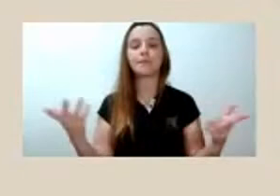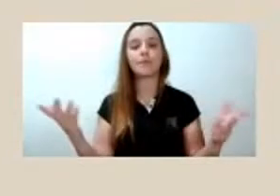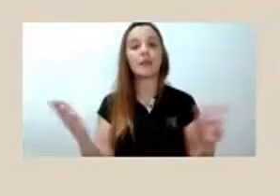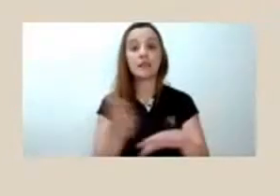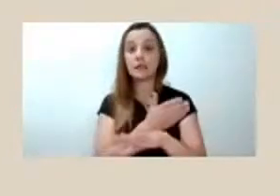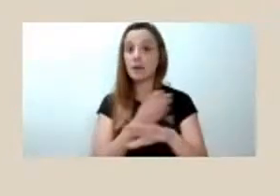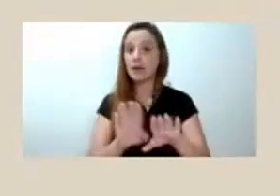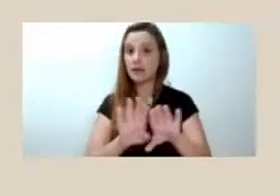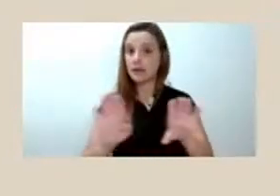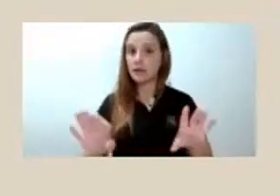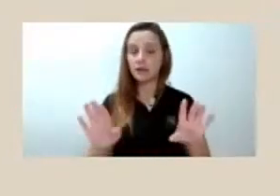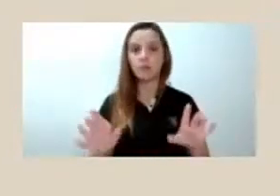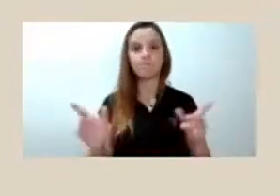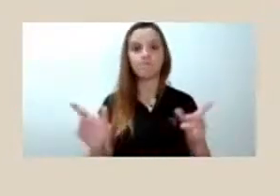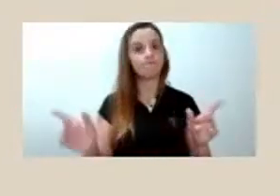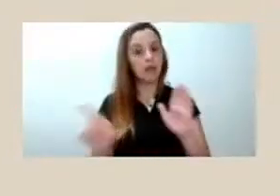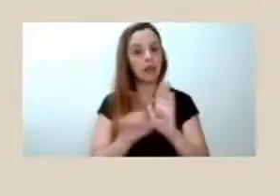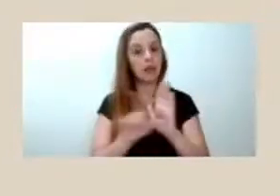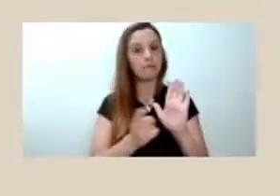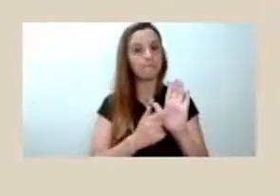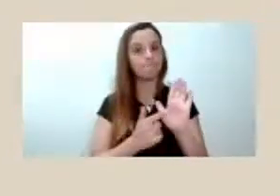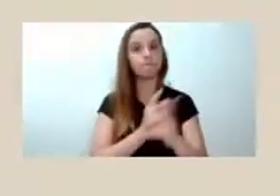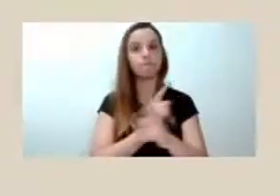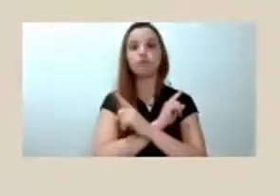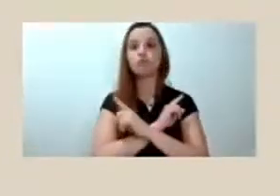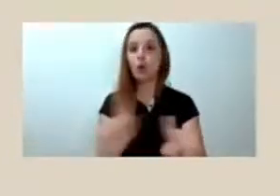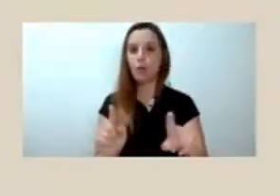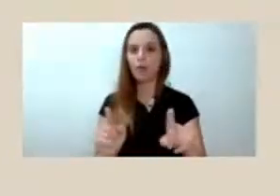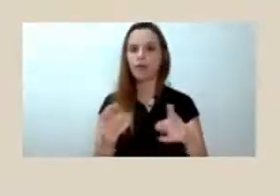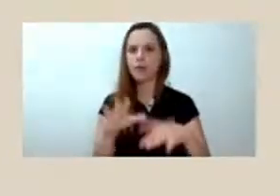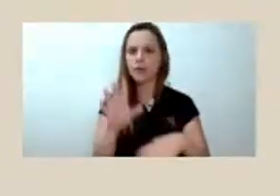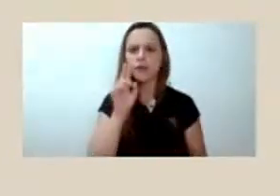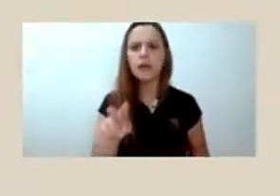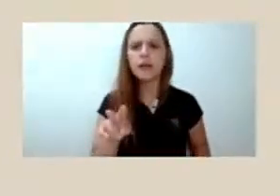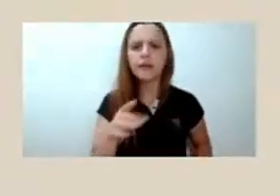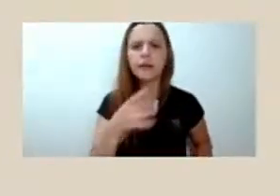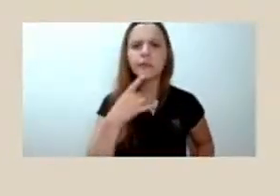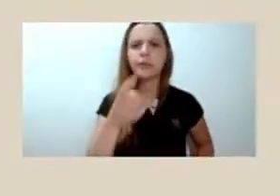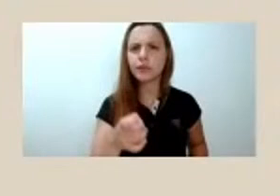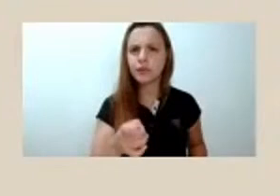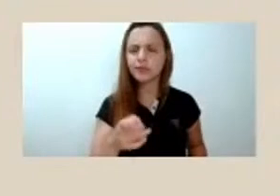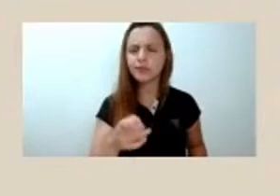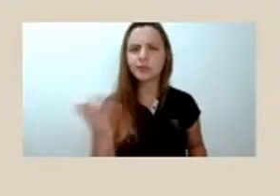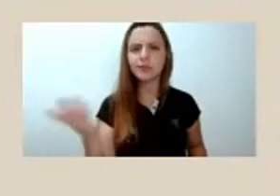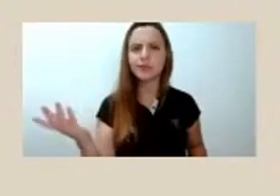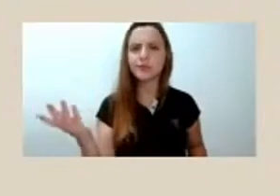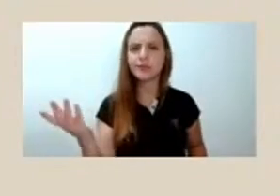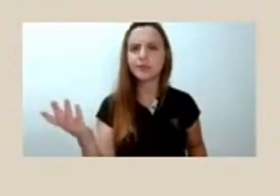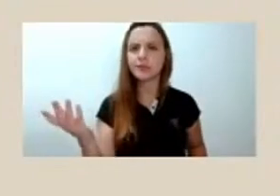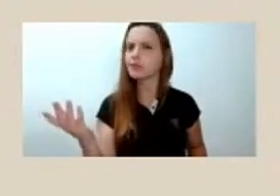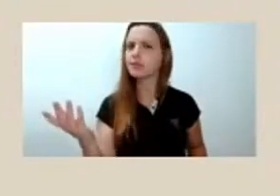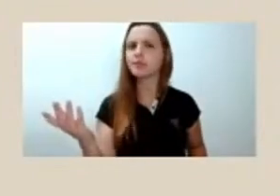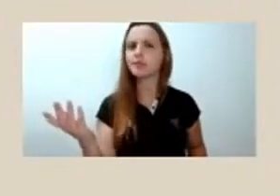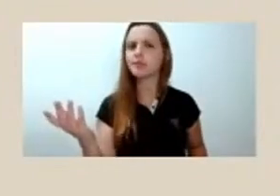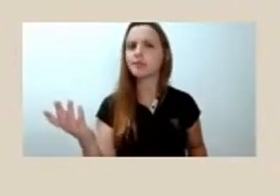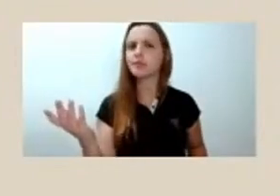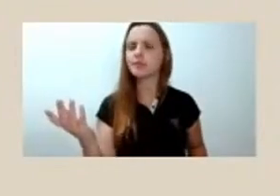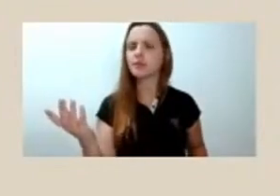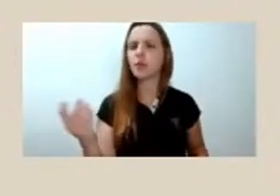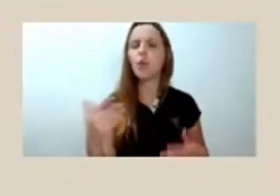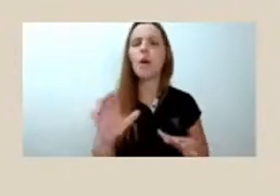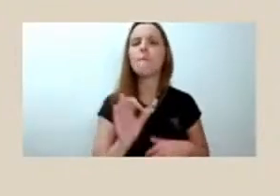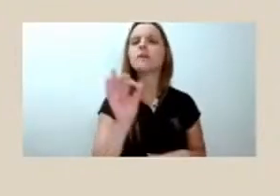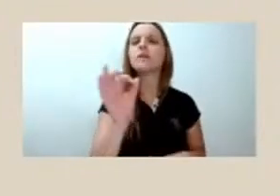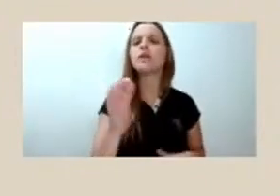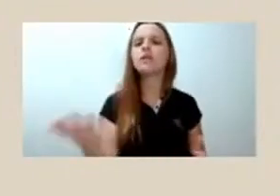it's forbidden by law. But if we look and we ask the question, right? What is the proportion of, you know,